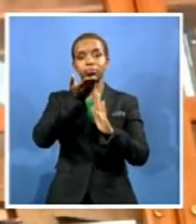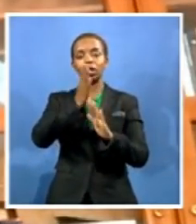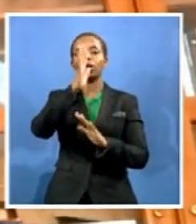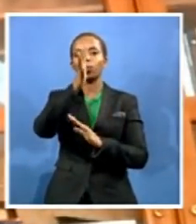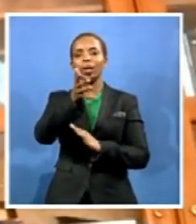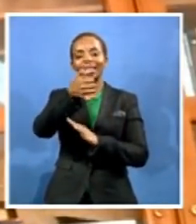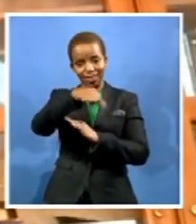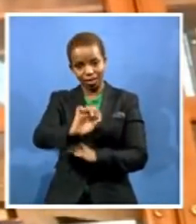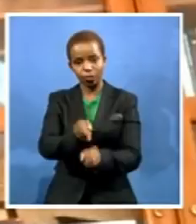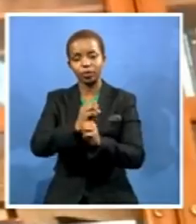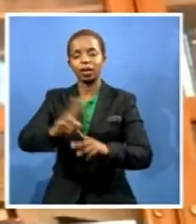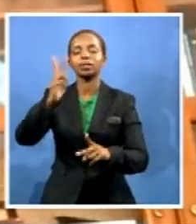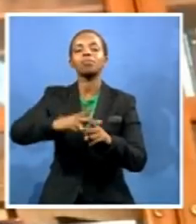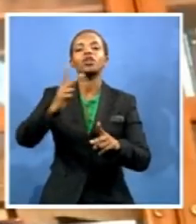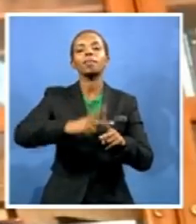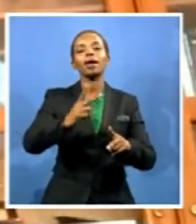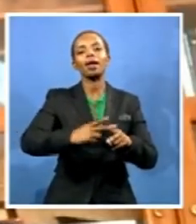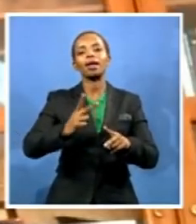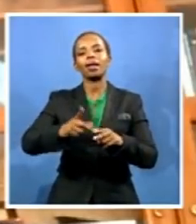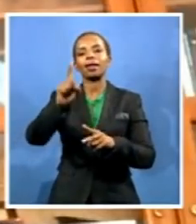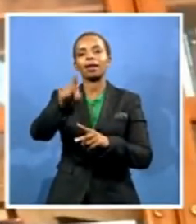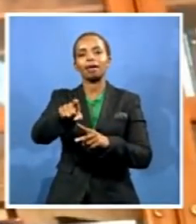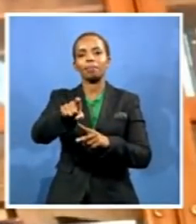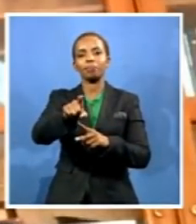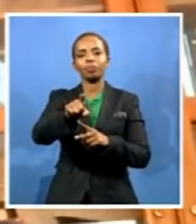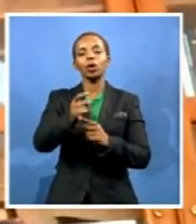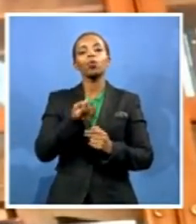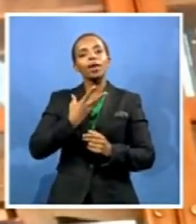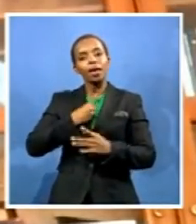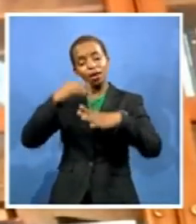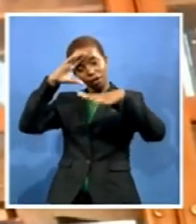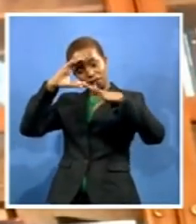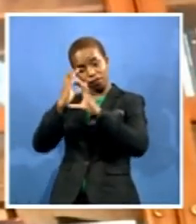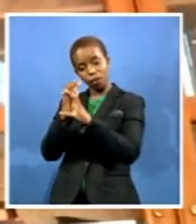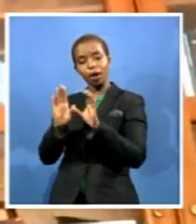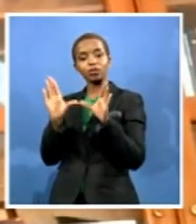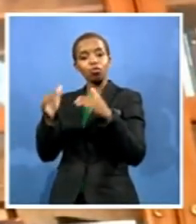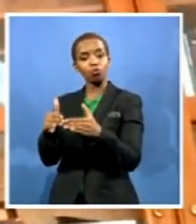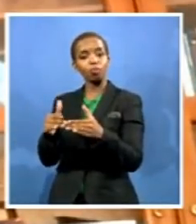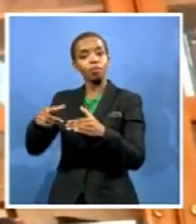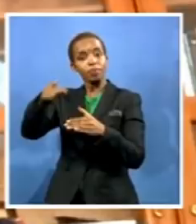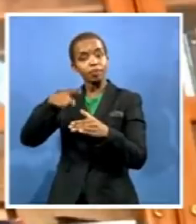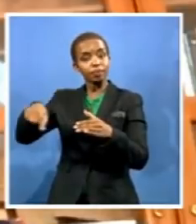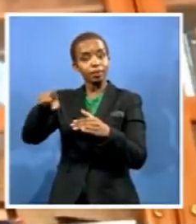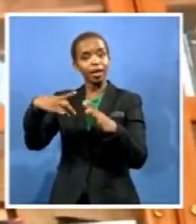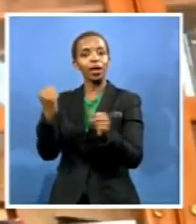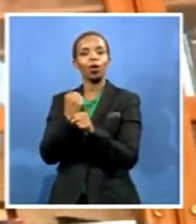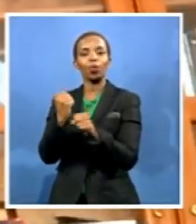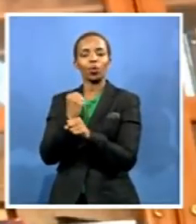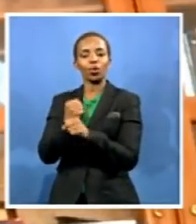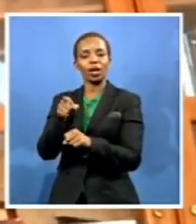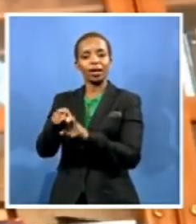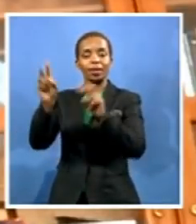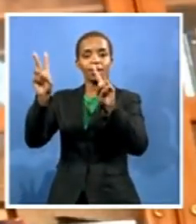of focus groups that are working on this matter. And in the process, you realize that their figures are